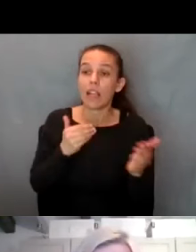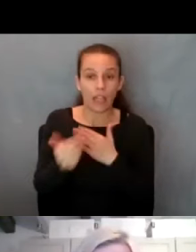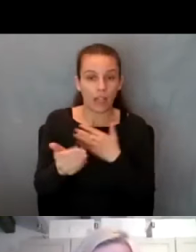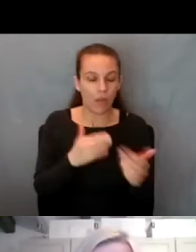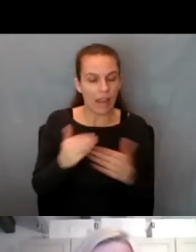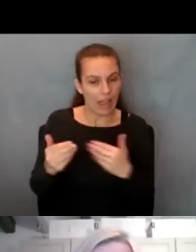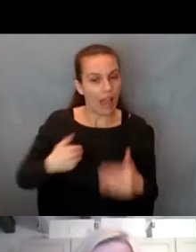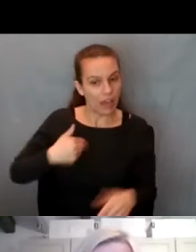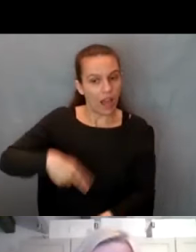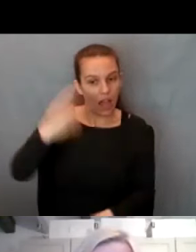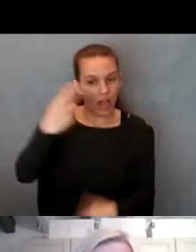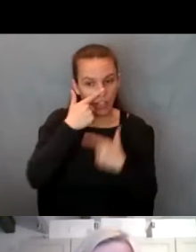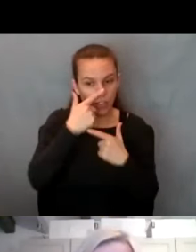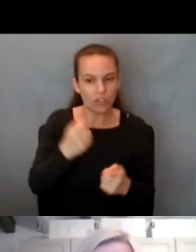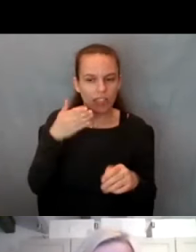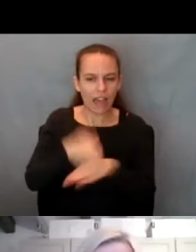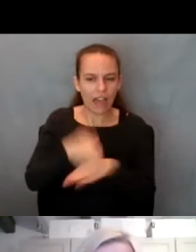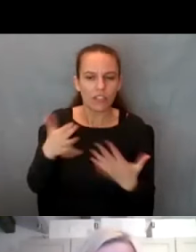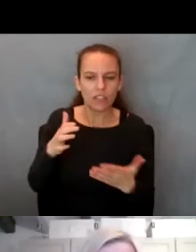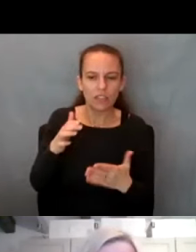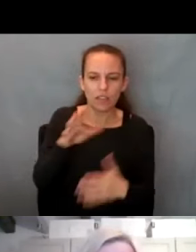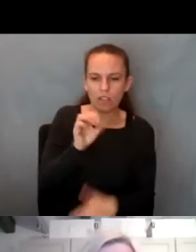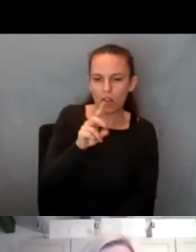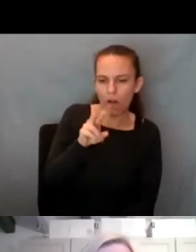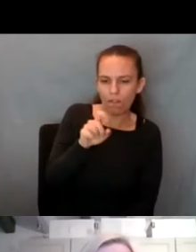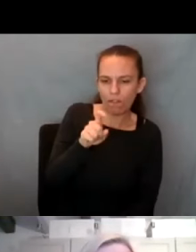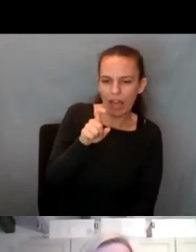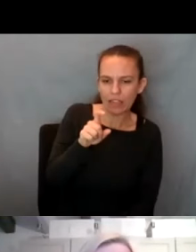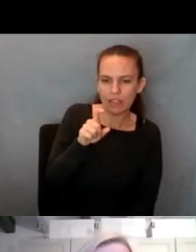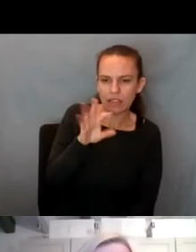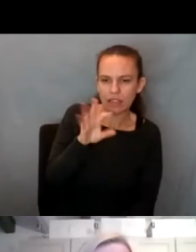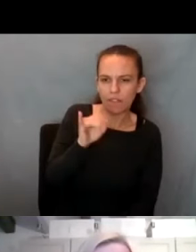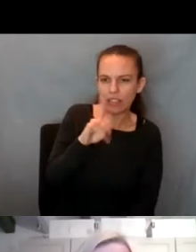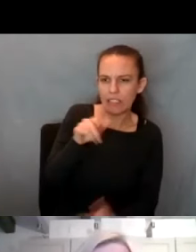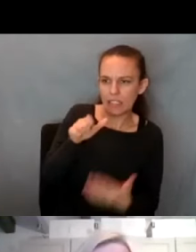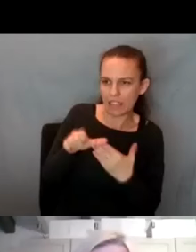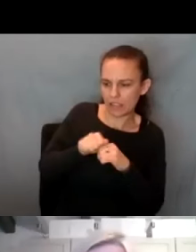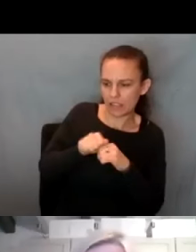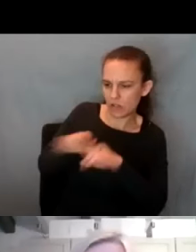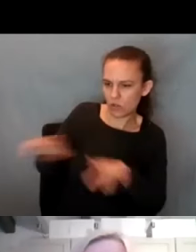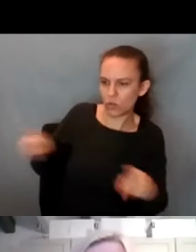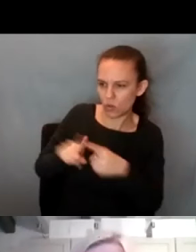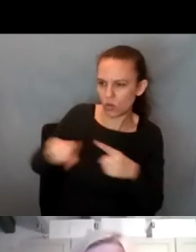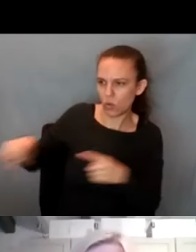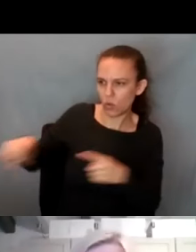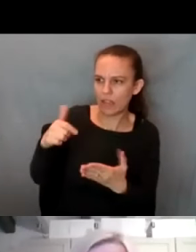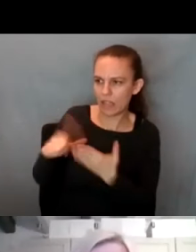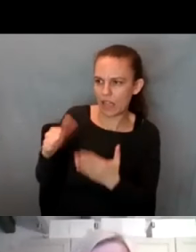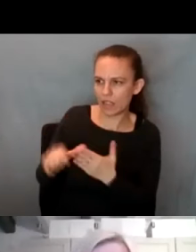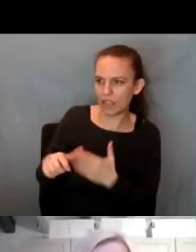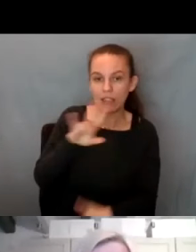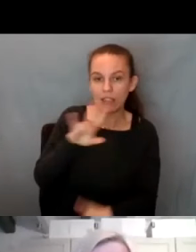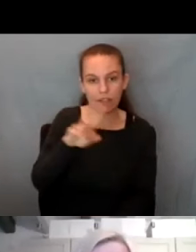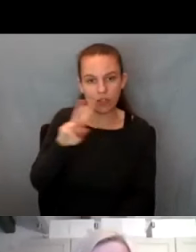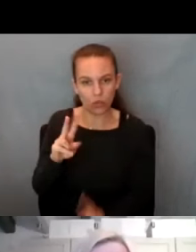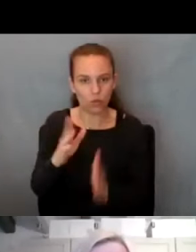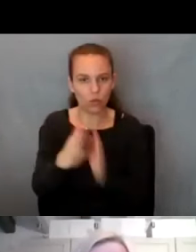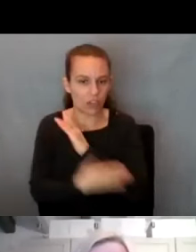interest after a letter was sent out from the COVAX facility. 72 countries asked to be part of this first wave, as it was